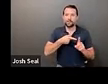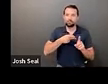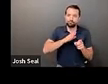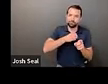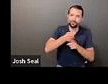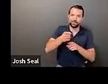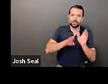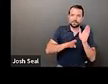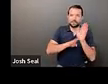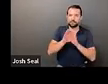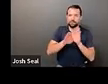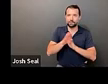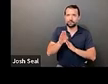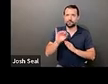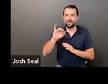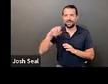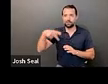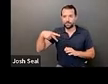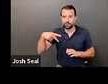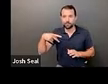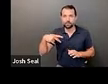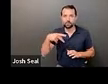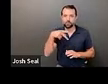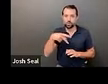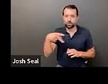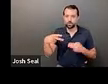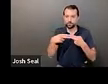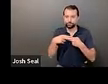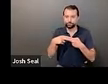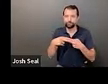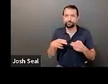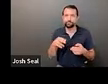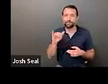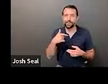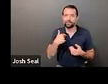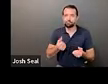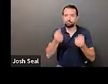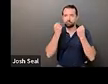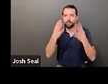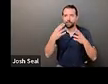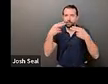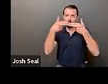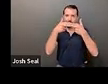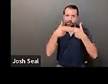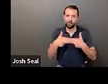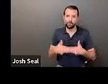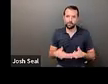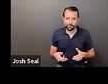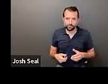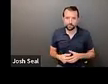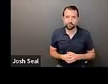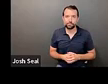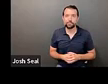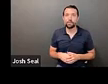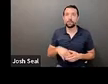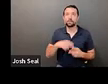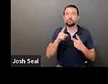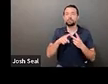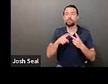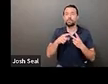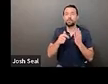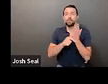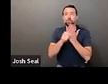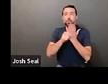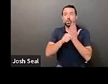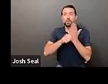IEP PowerPoint, which is a massive PowerPoint, and the procedural manual, and just put